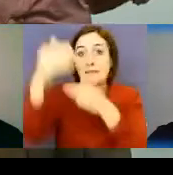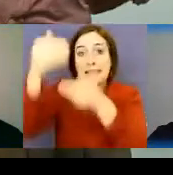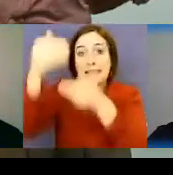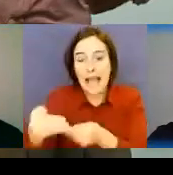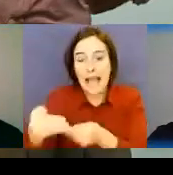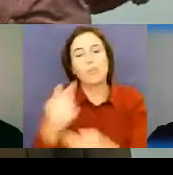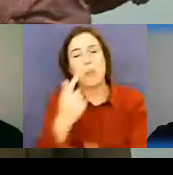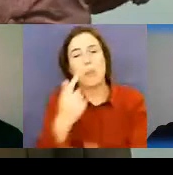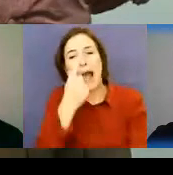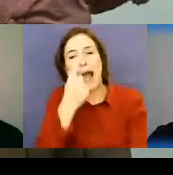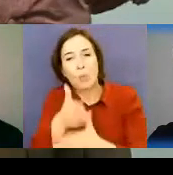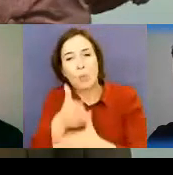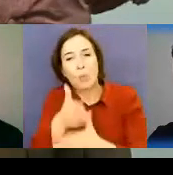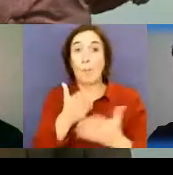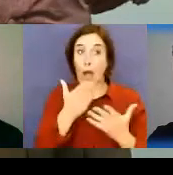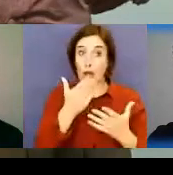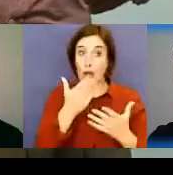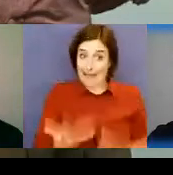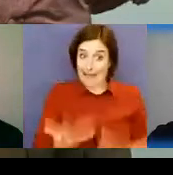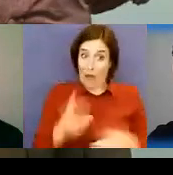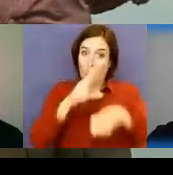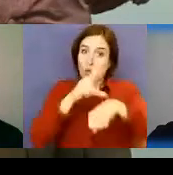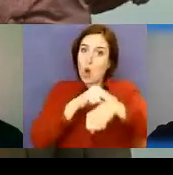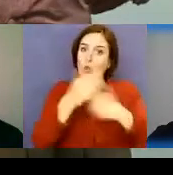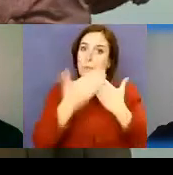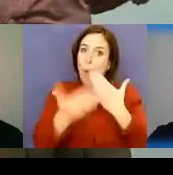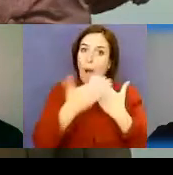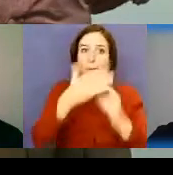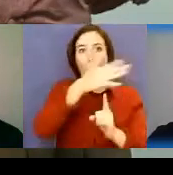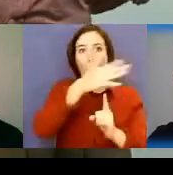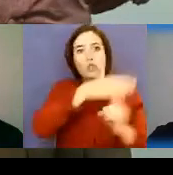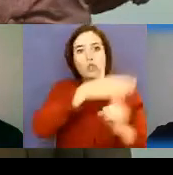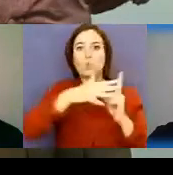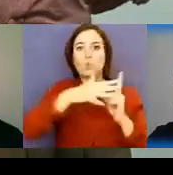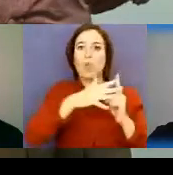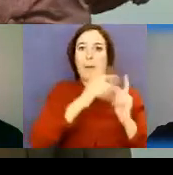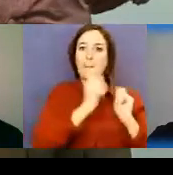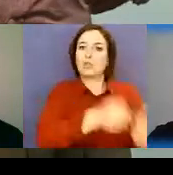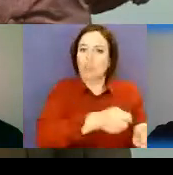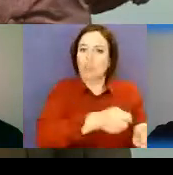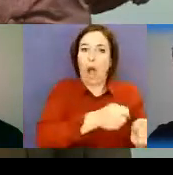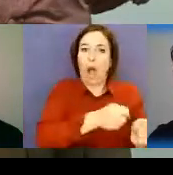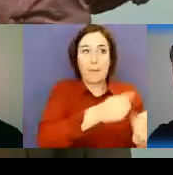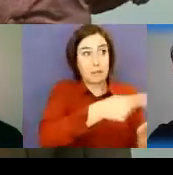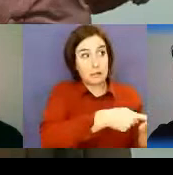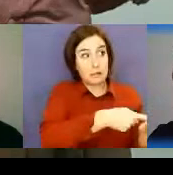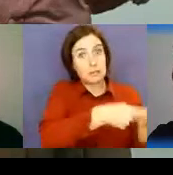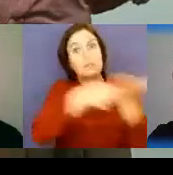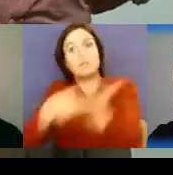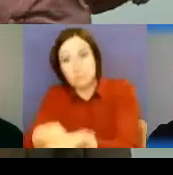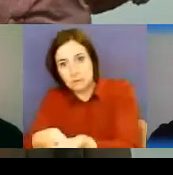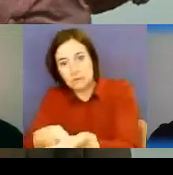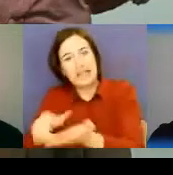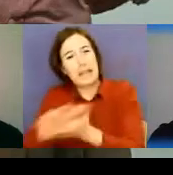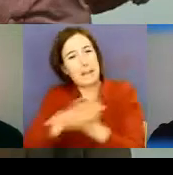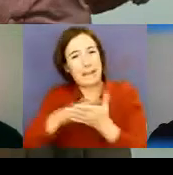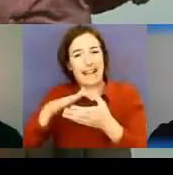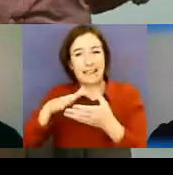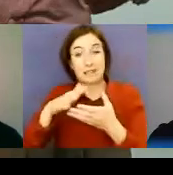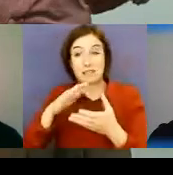link worker. It might be into local lifestyle, sort of public health CCG funded lifestyle platforms. Is there a local activity